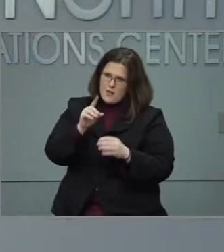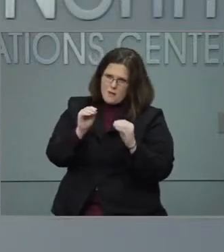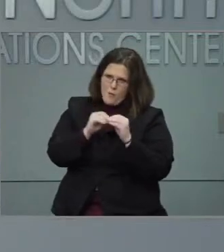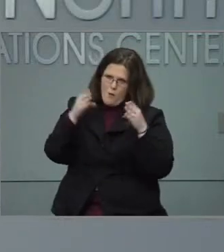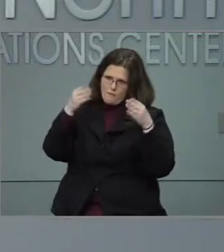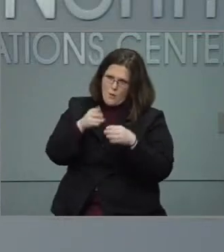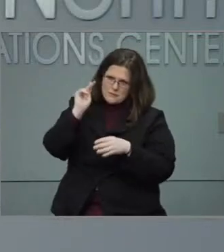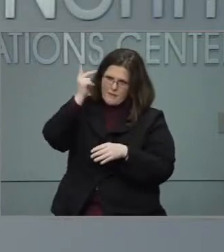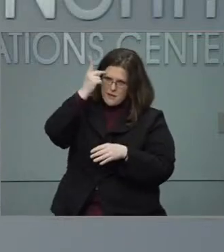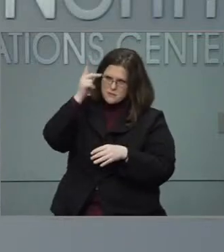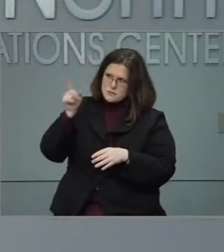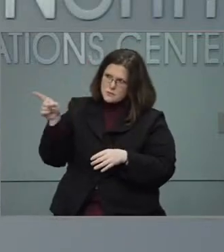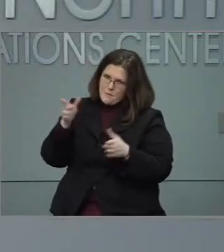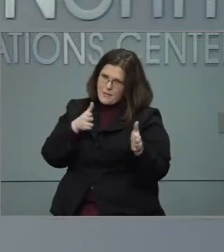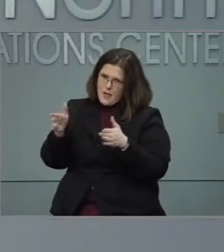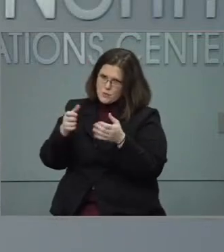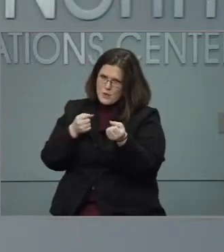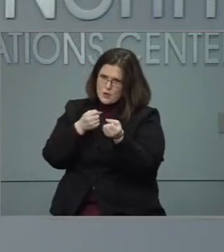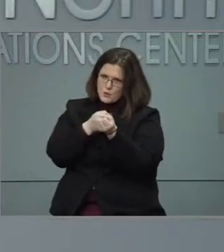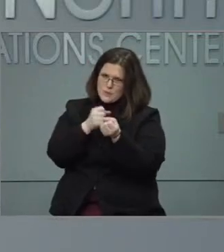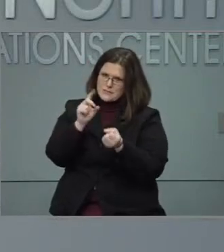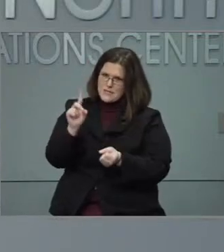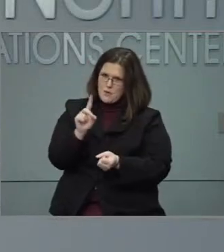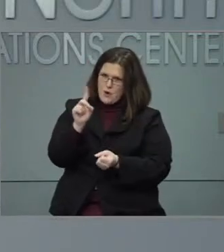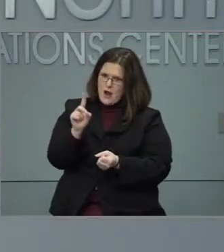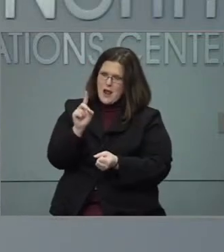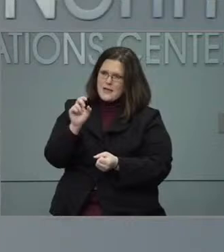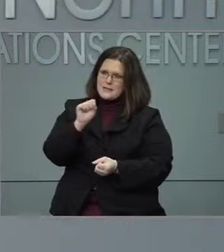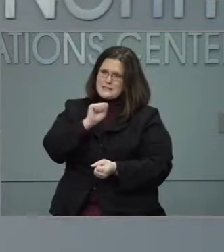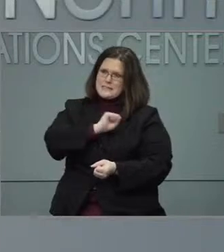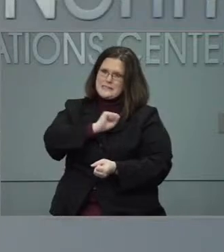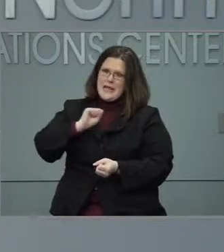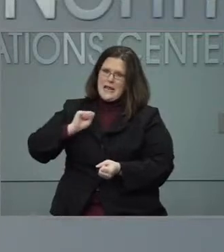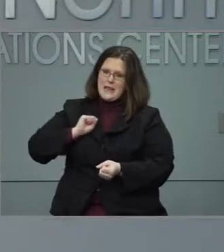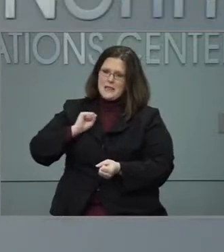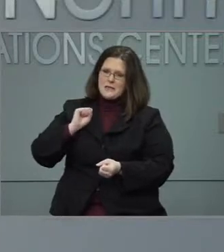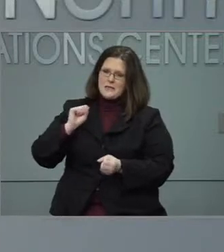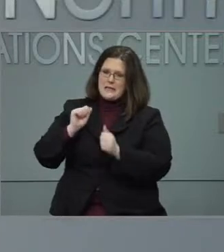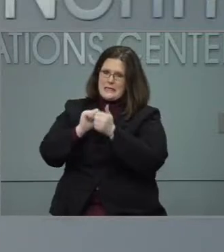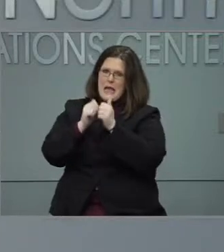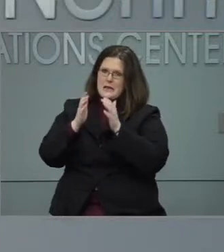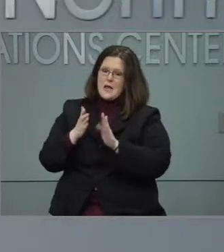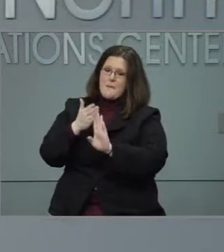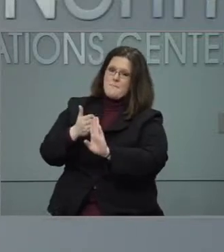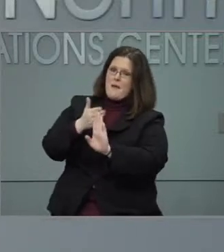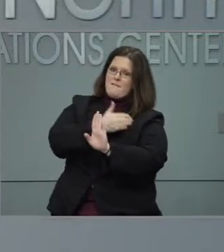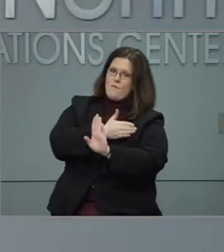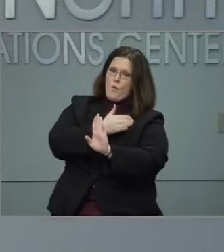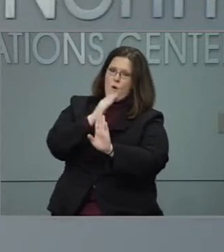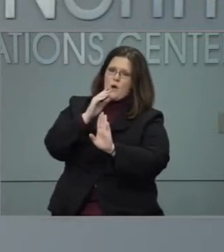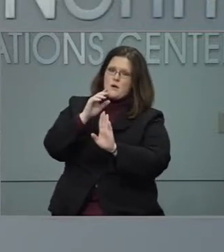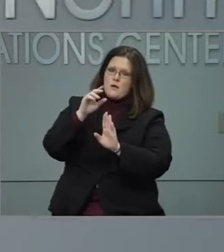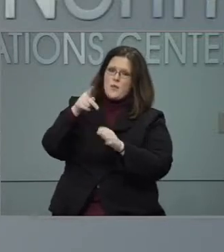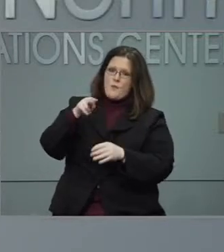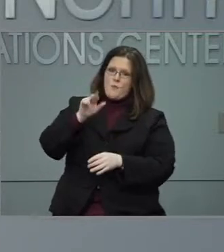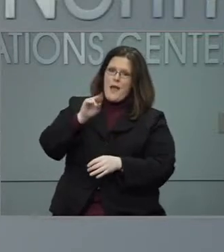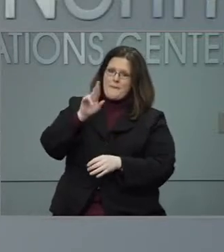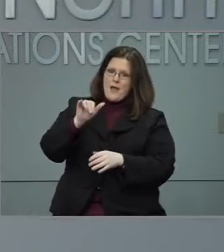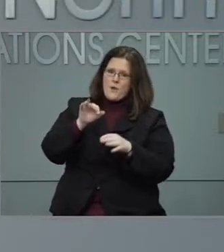you planning to endorse any Democratic Senate candidate before the primary election? And Dr. Cohen, are